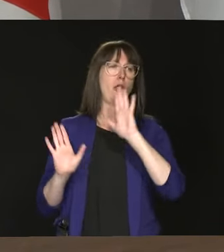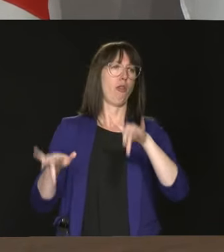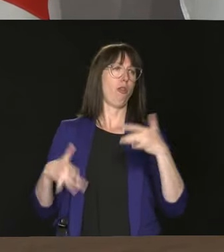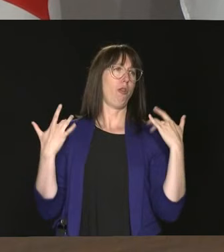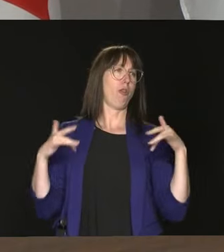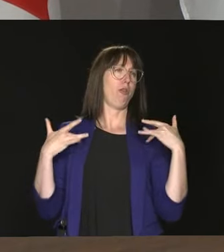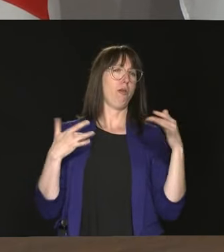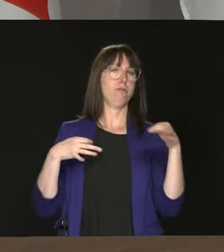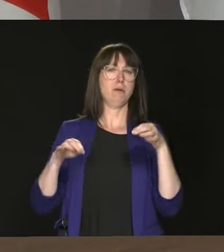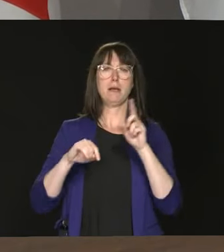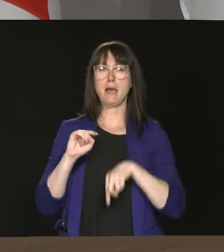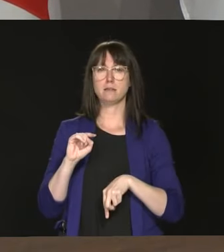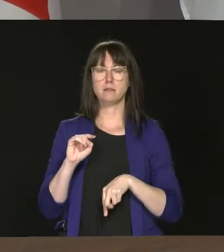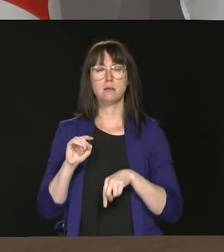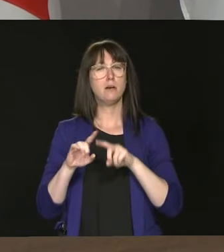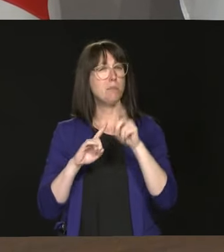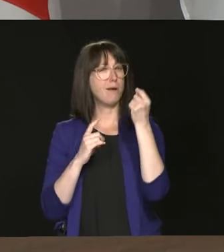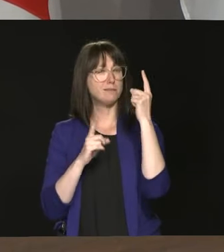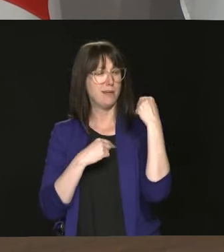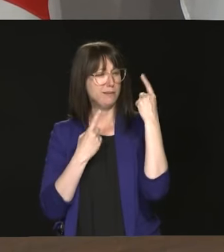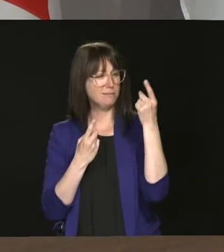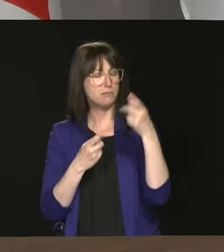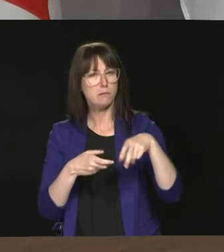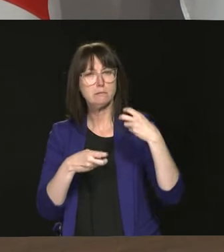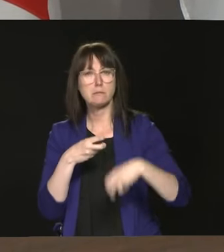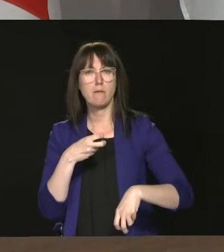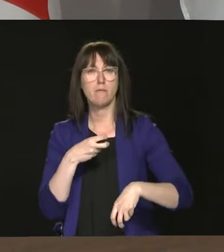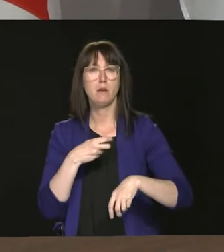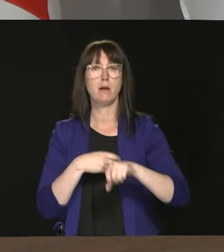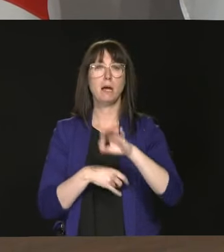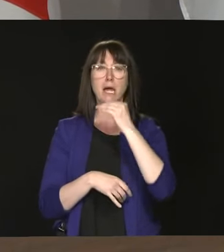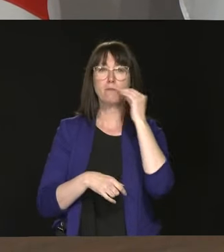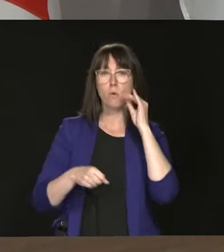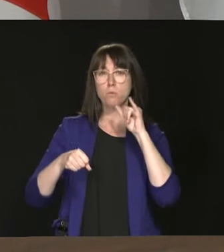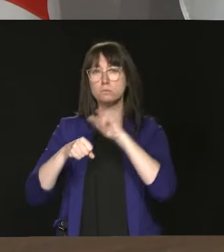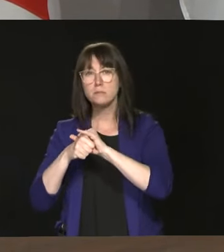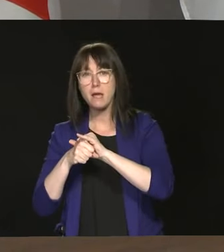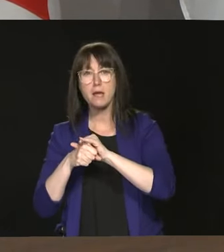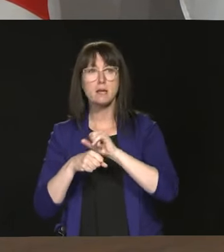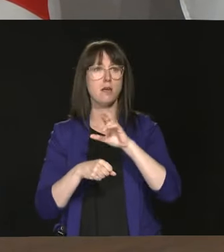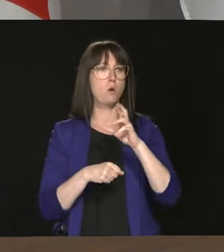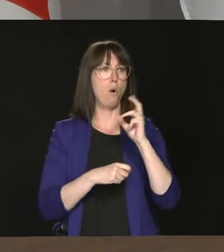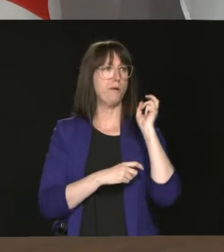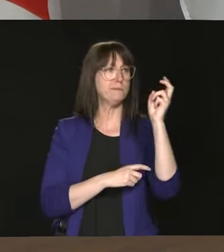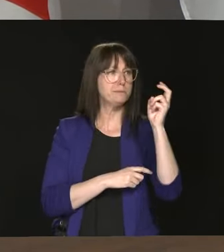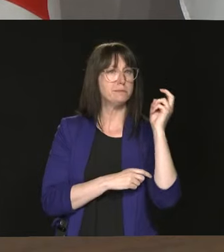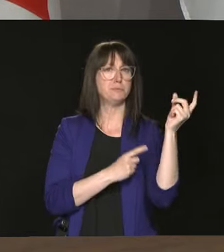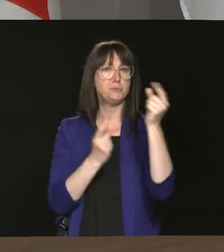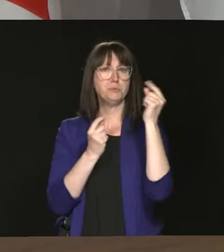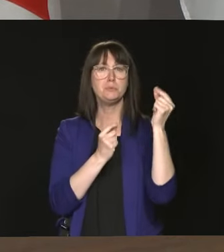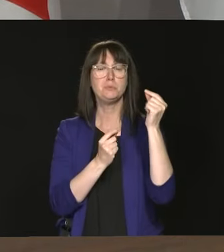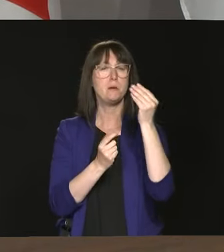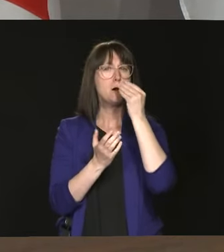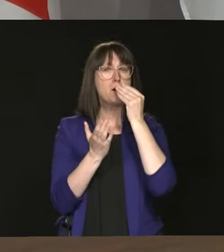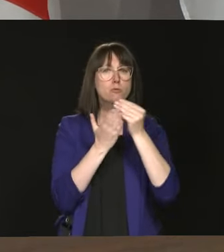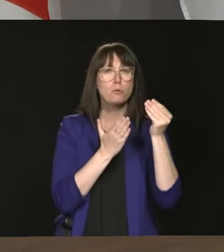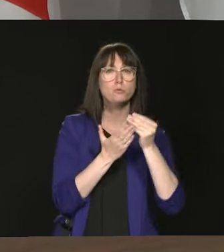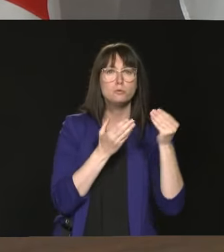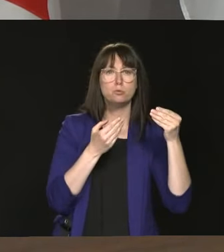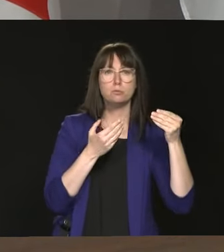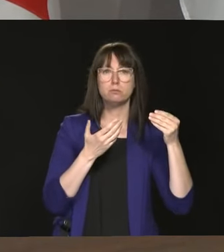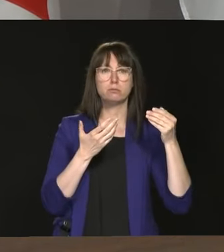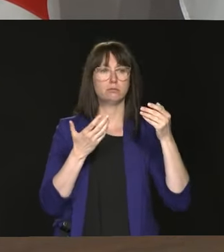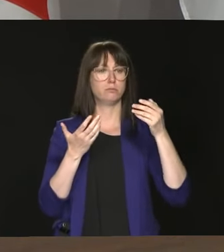everyone, whether at home or on our supply roads, in grocery stores, pharmacies, or on the front lines of